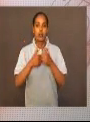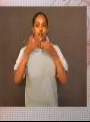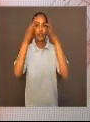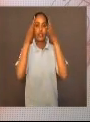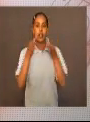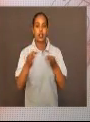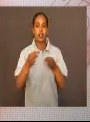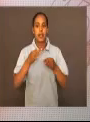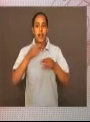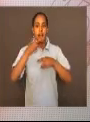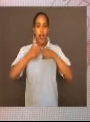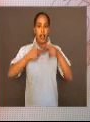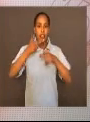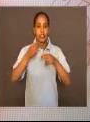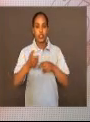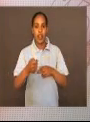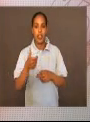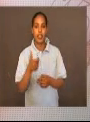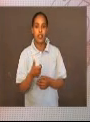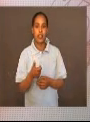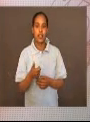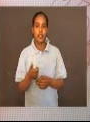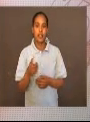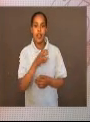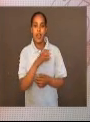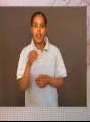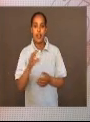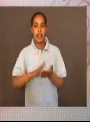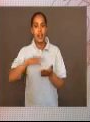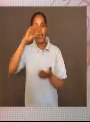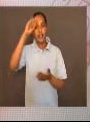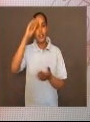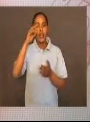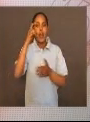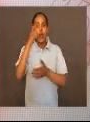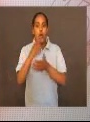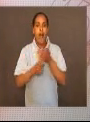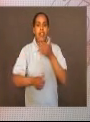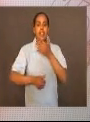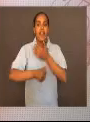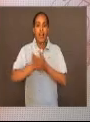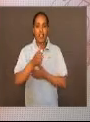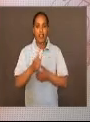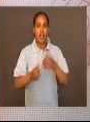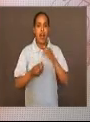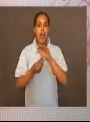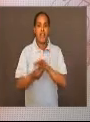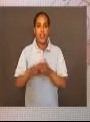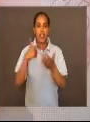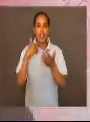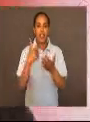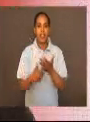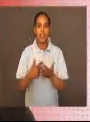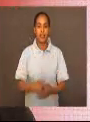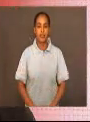determine reaction rate and learn what factors affect it.